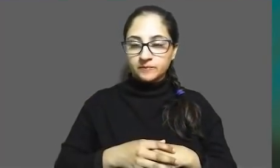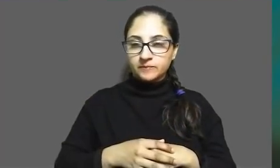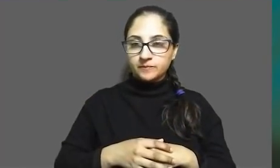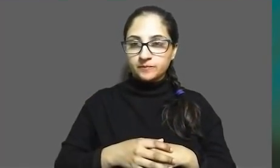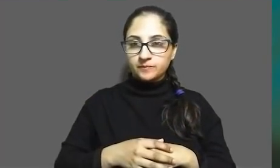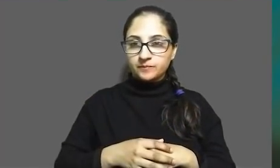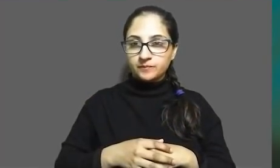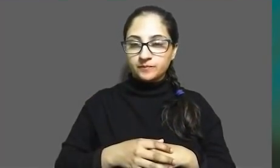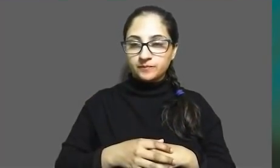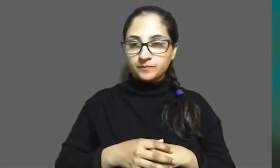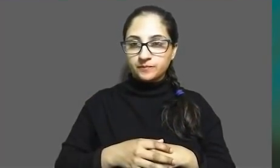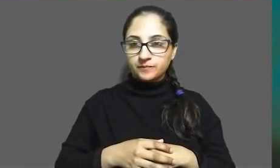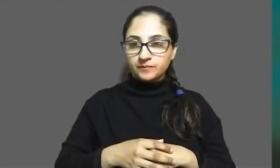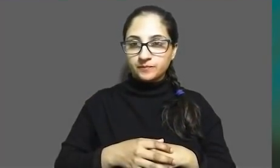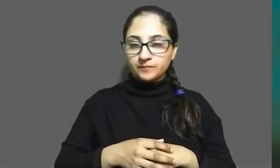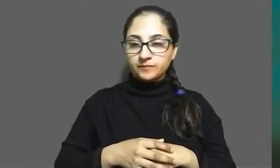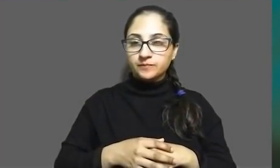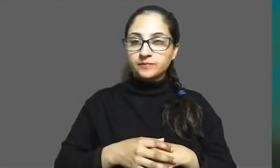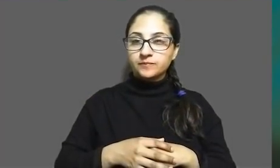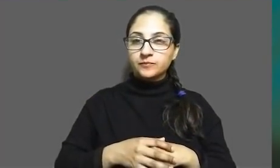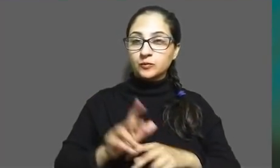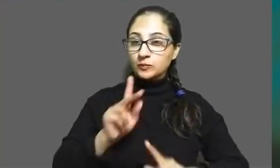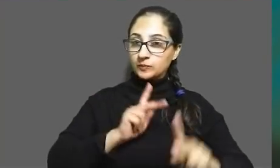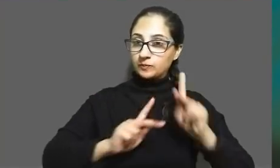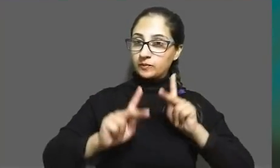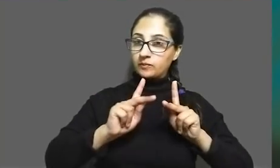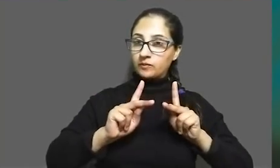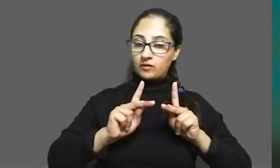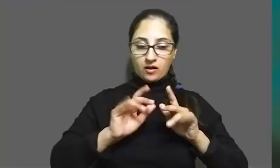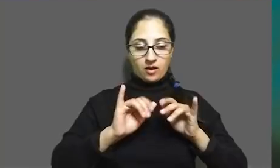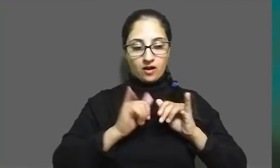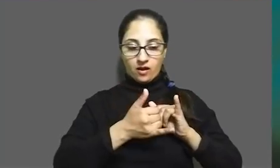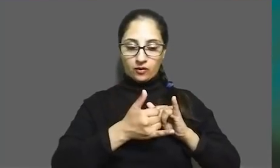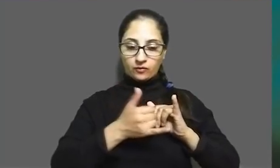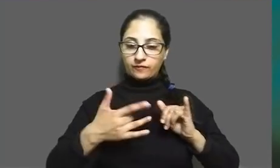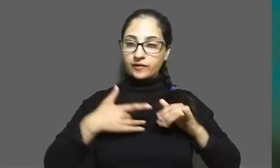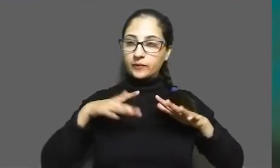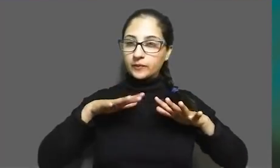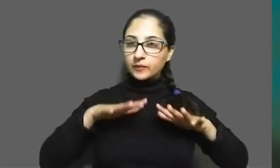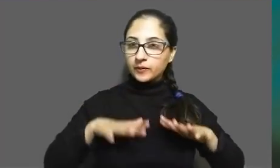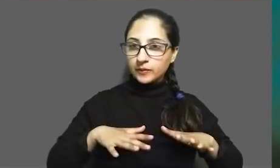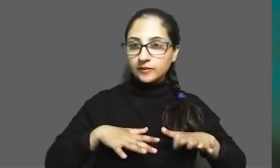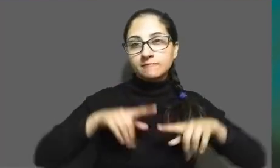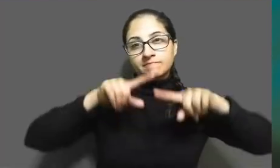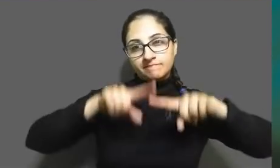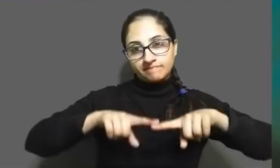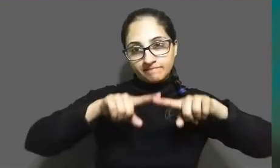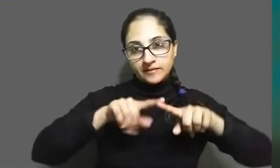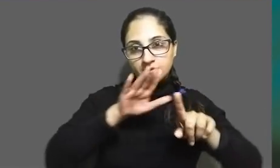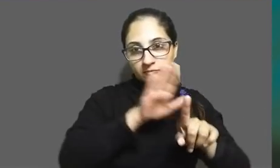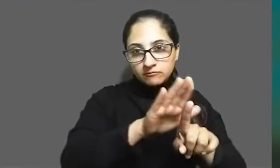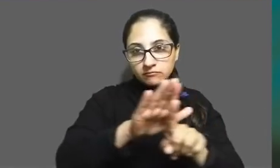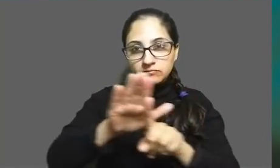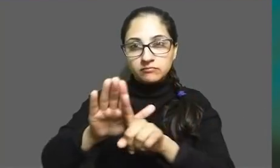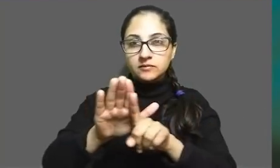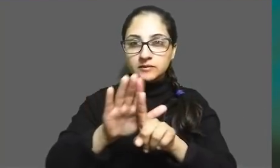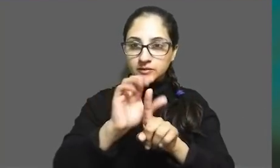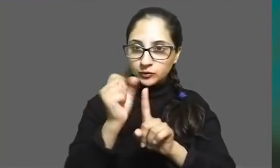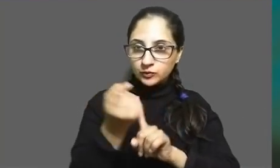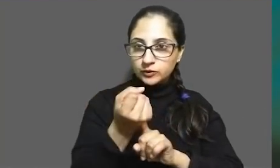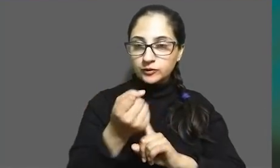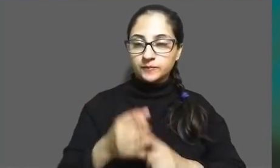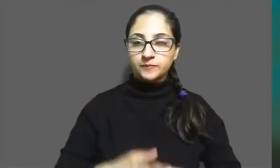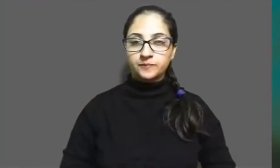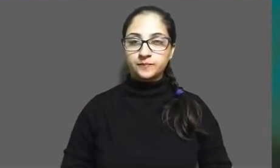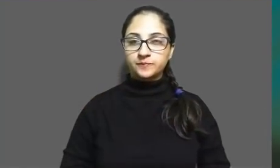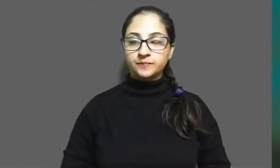is no one way to grieve. It is so individual, and I think that will bring a